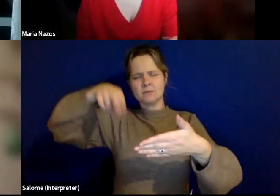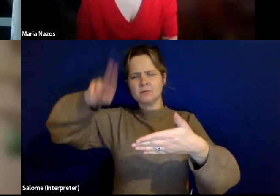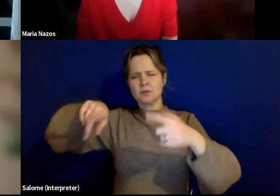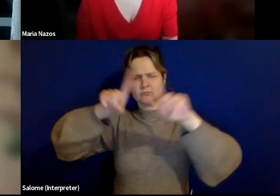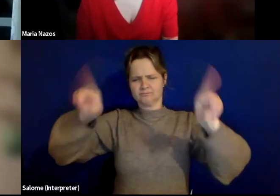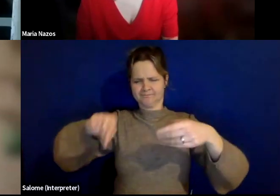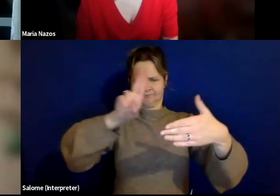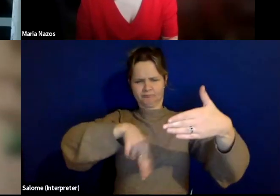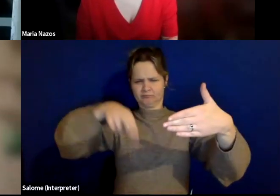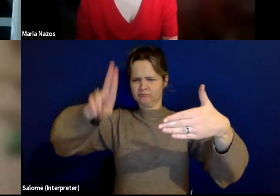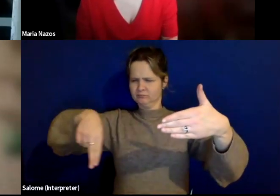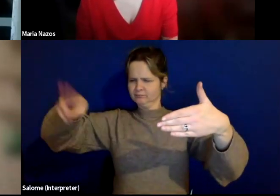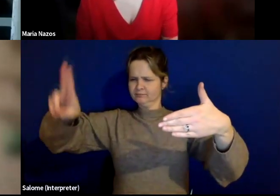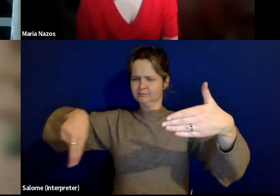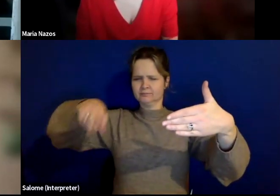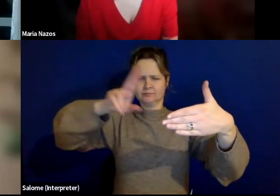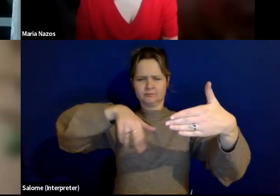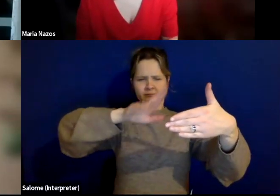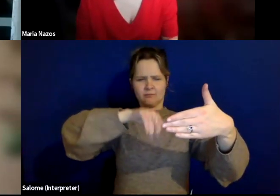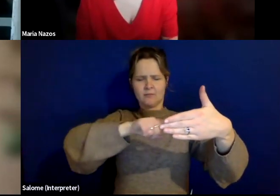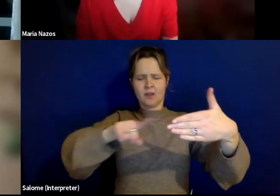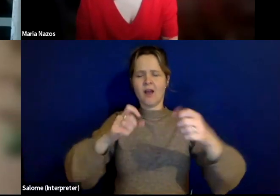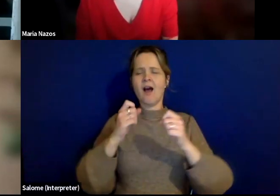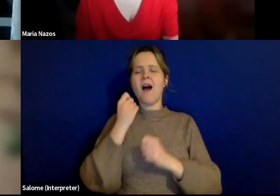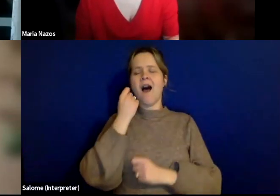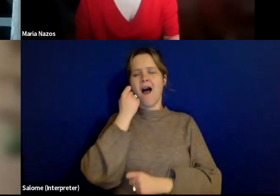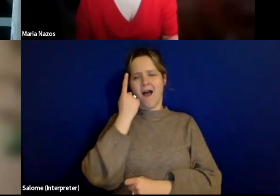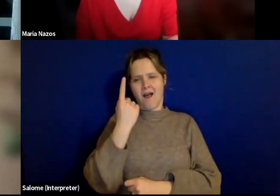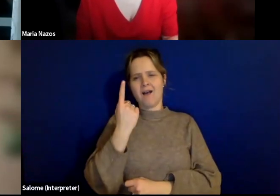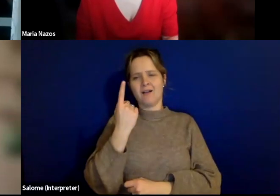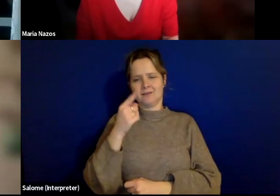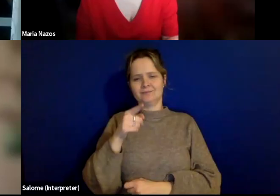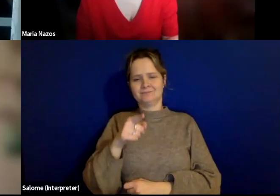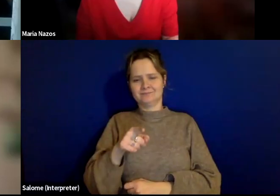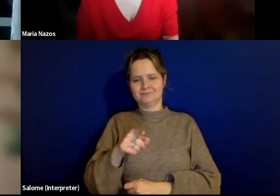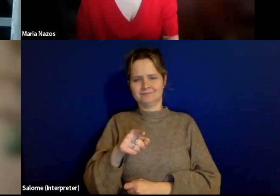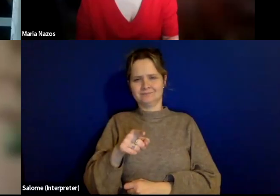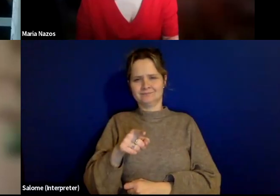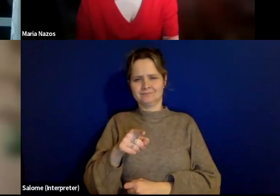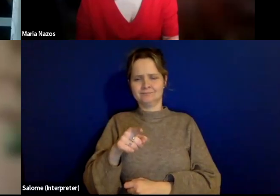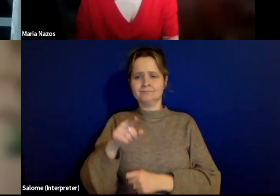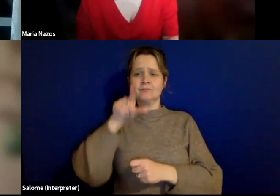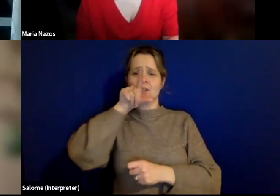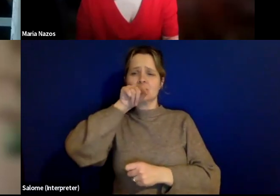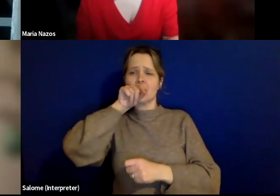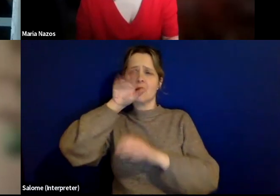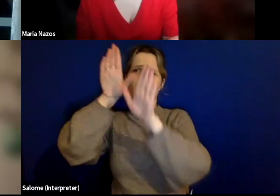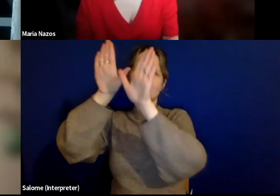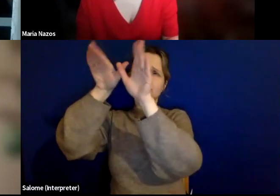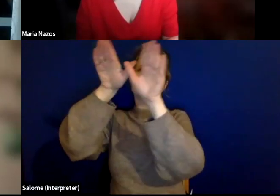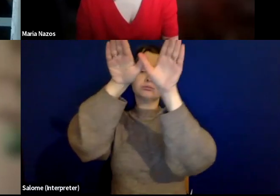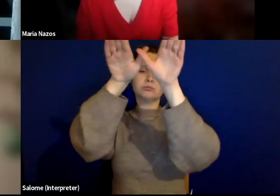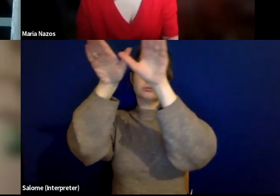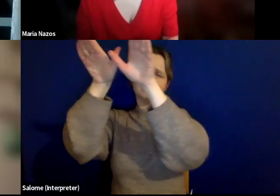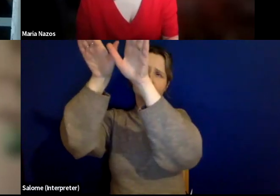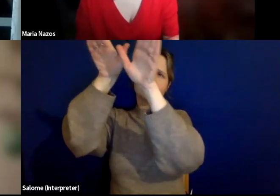canvas, and all is revealed. The skylark hovers above our